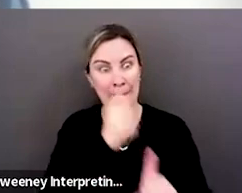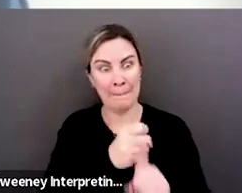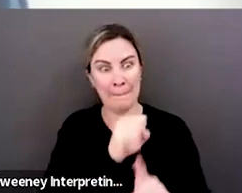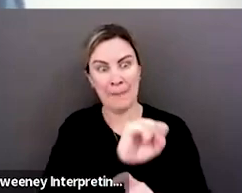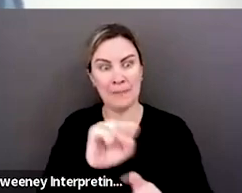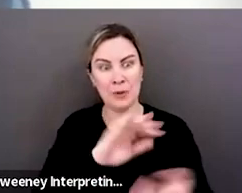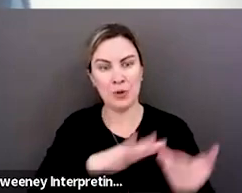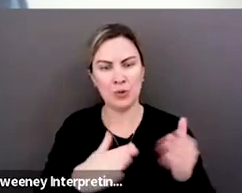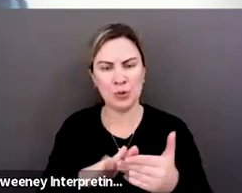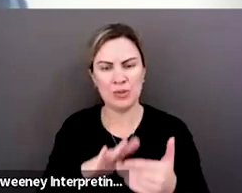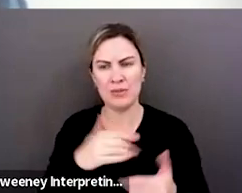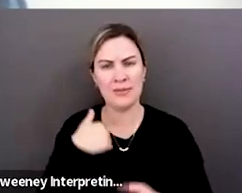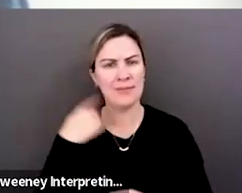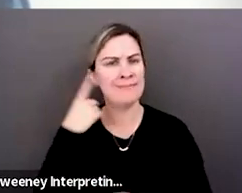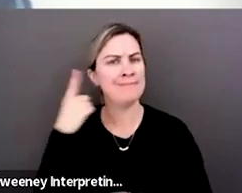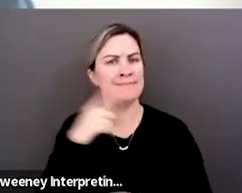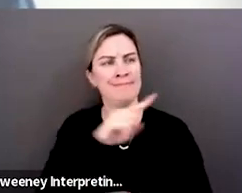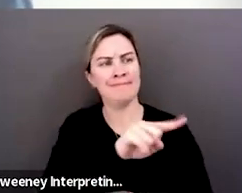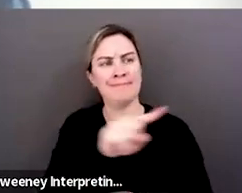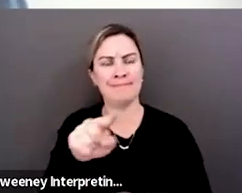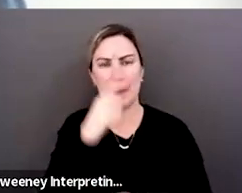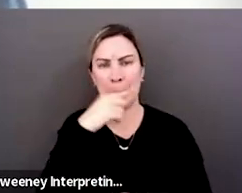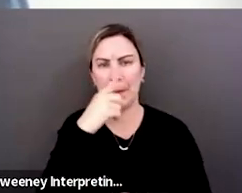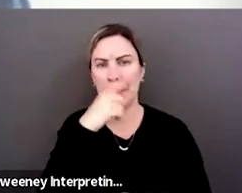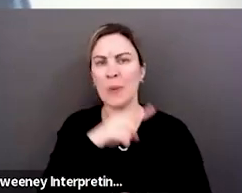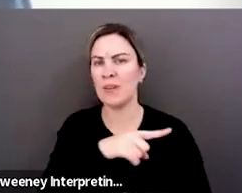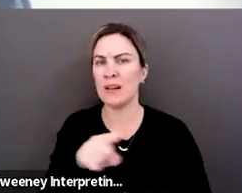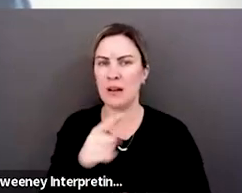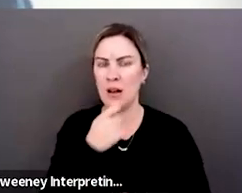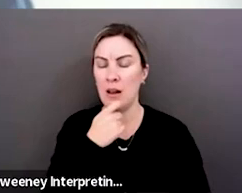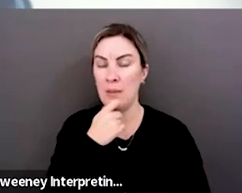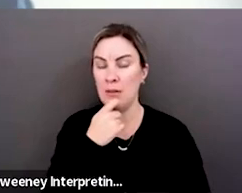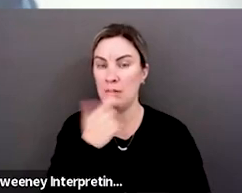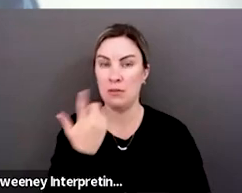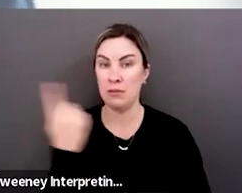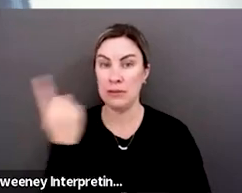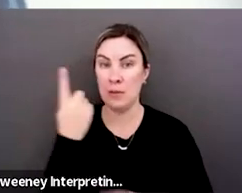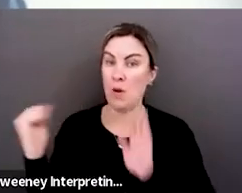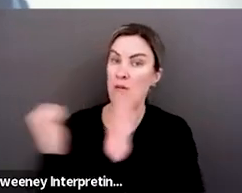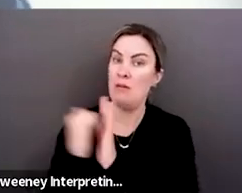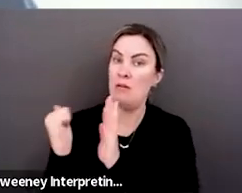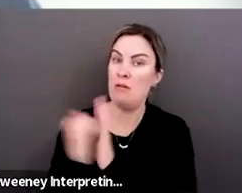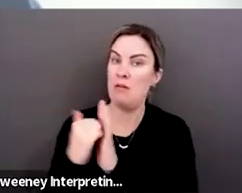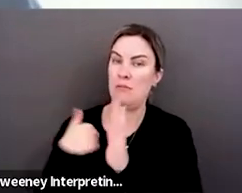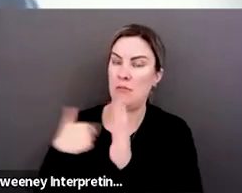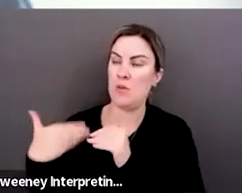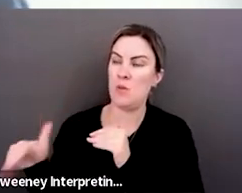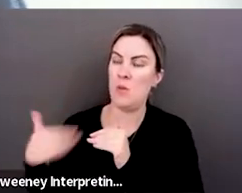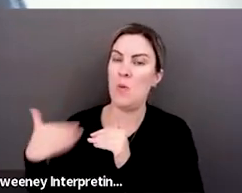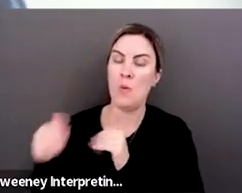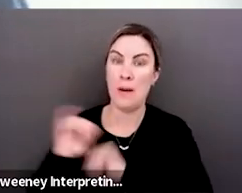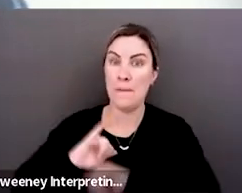we heard a lot of stories of individuals who sort of got a knock on the door from emergency